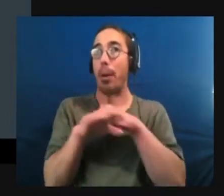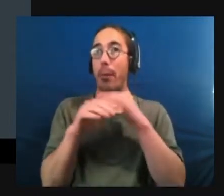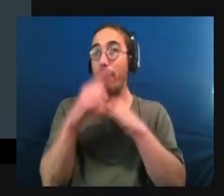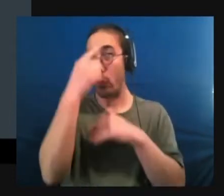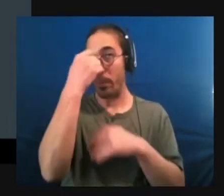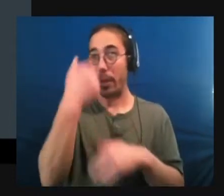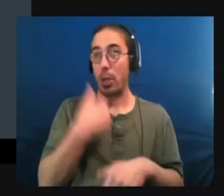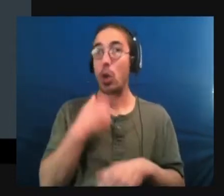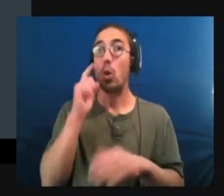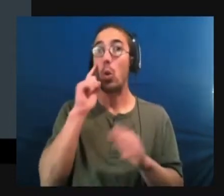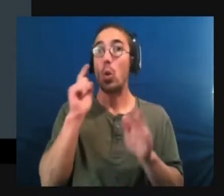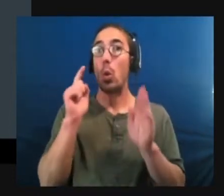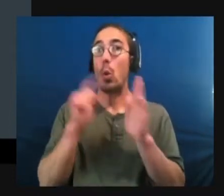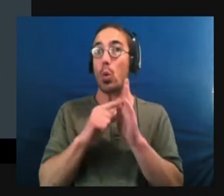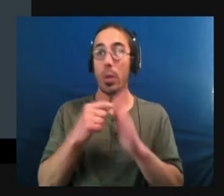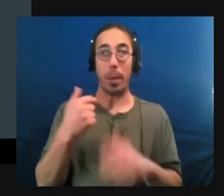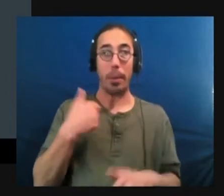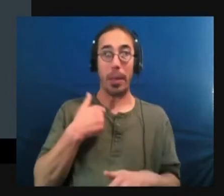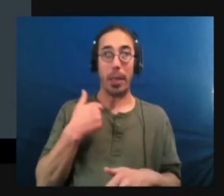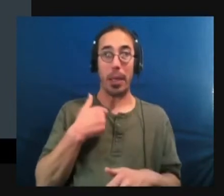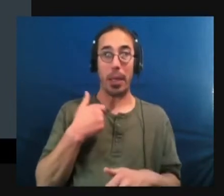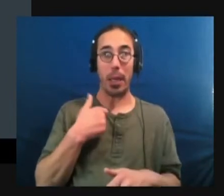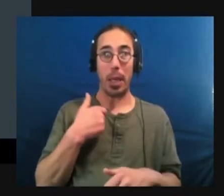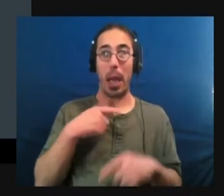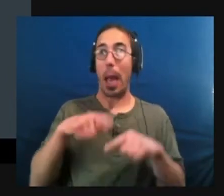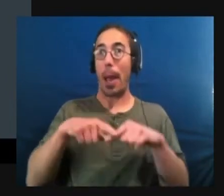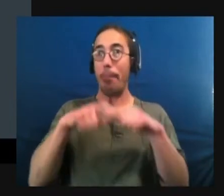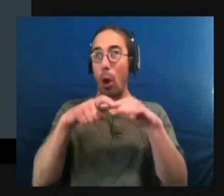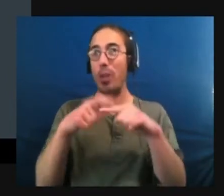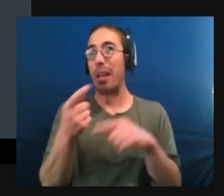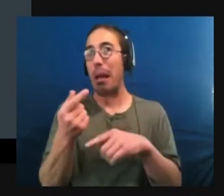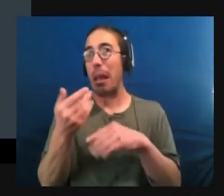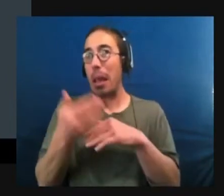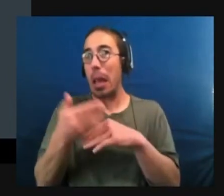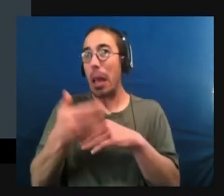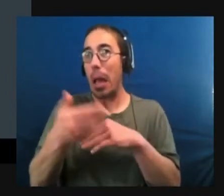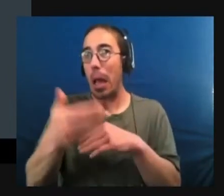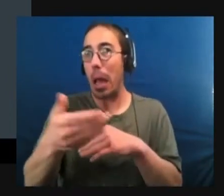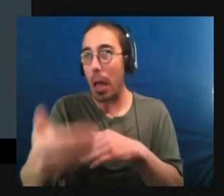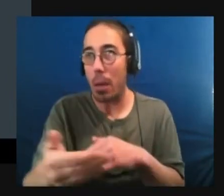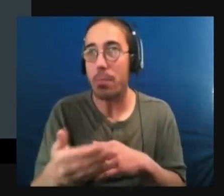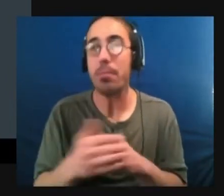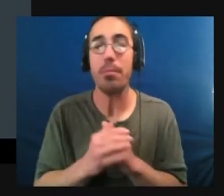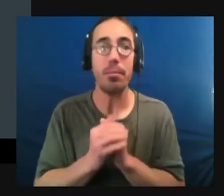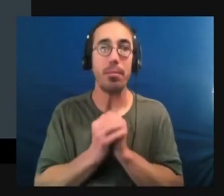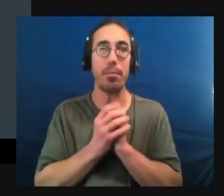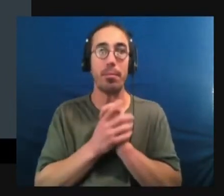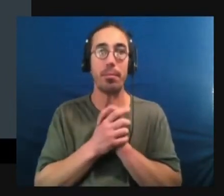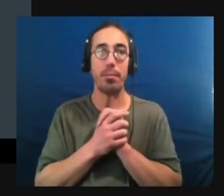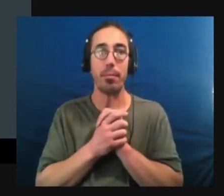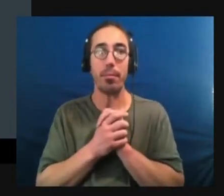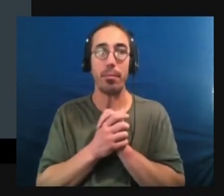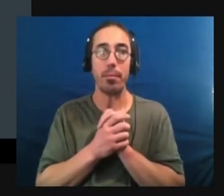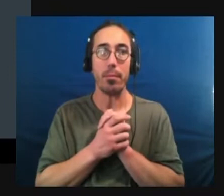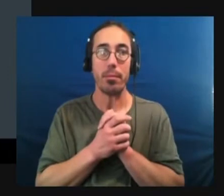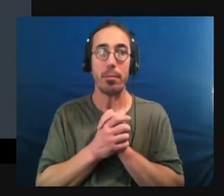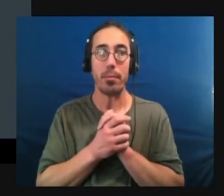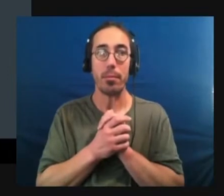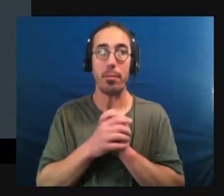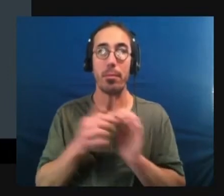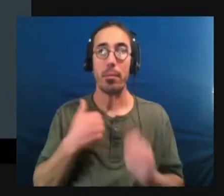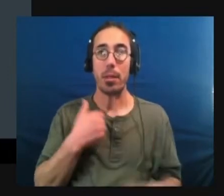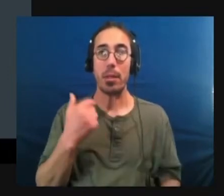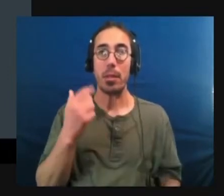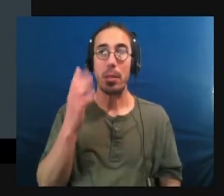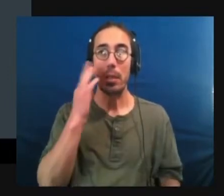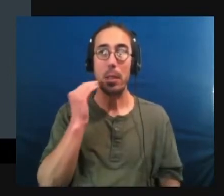notice that I pause a little bit after speaking. I am experiencing a